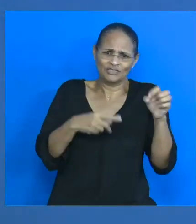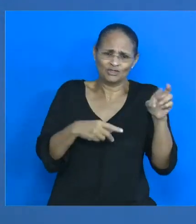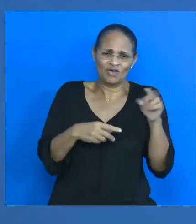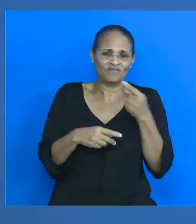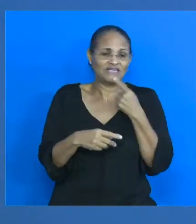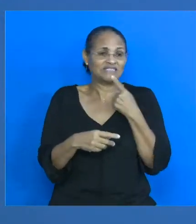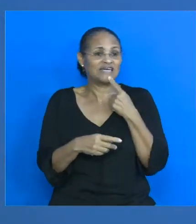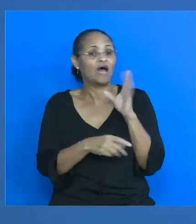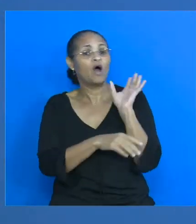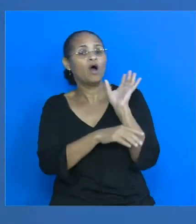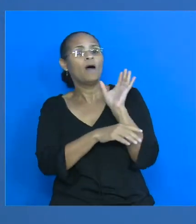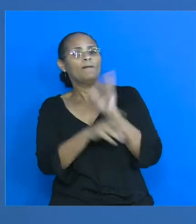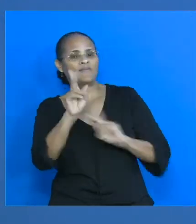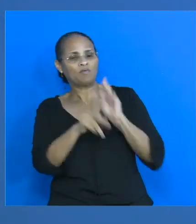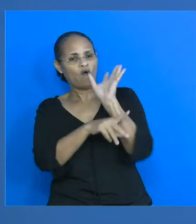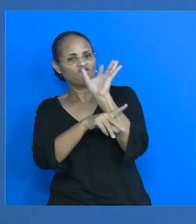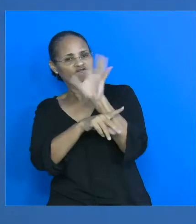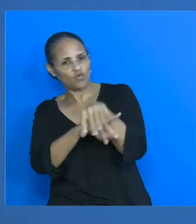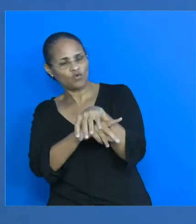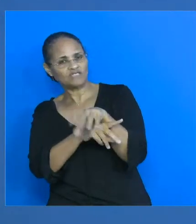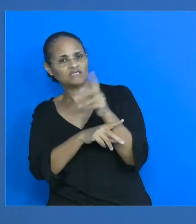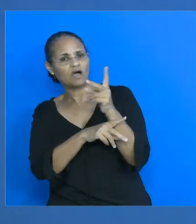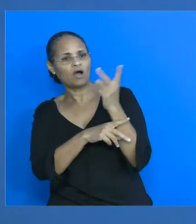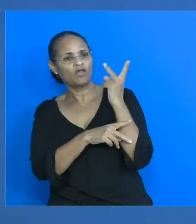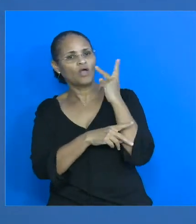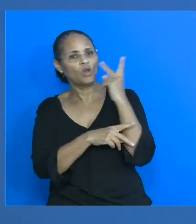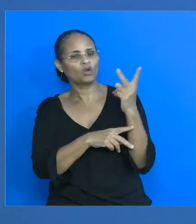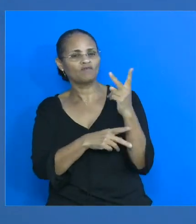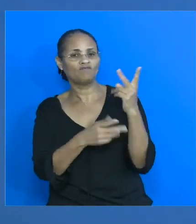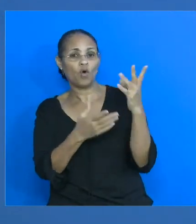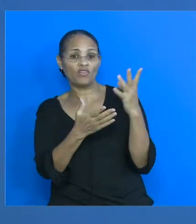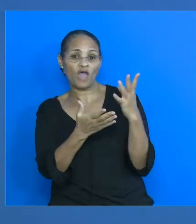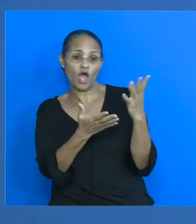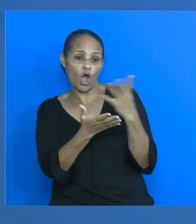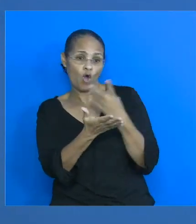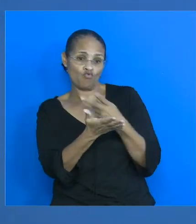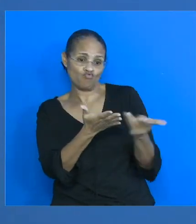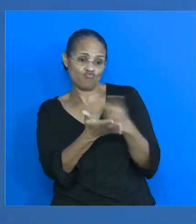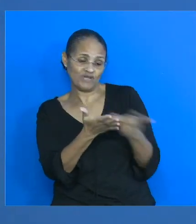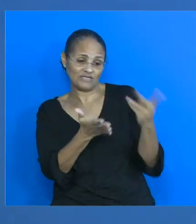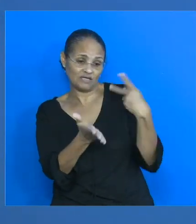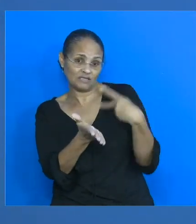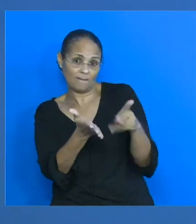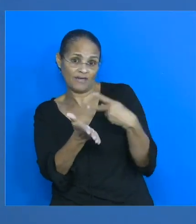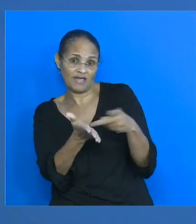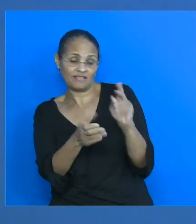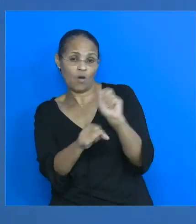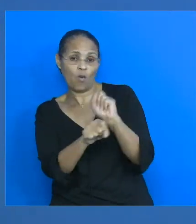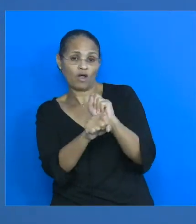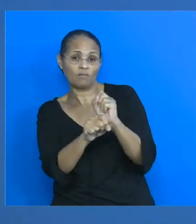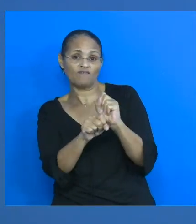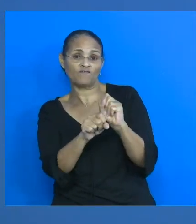to leave the island are back on looking for their redundancy pays. These workers from South Princess.